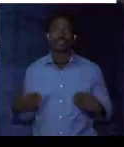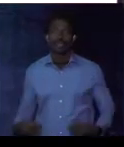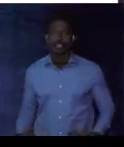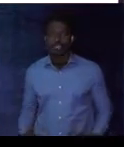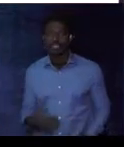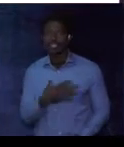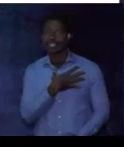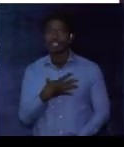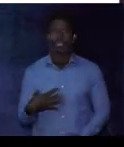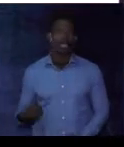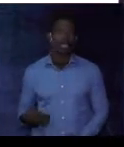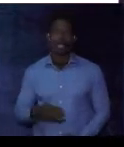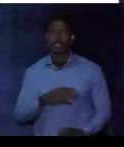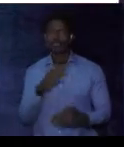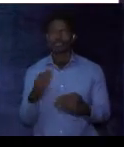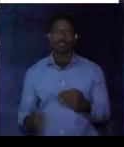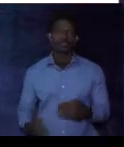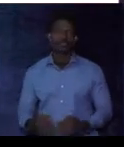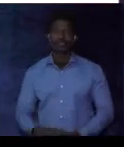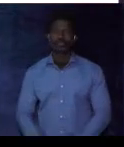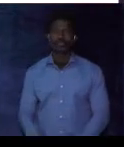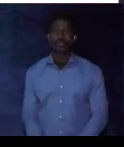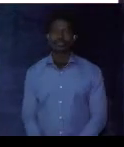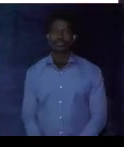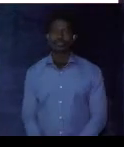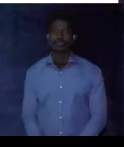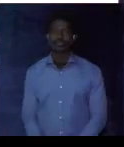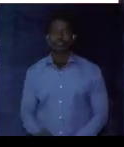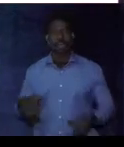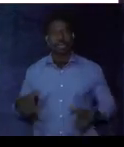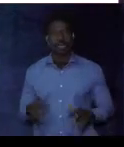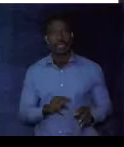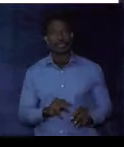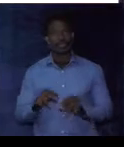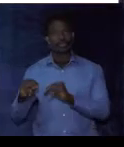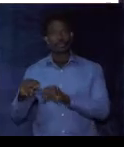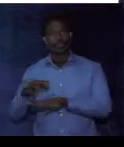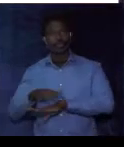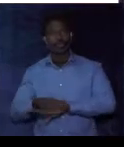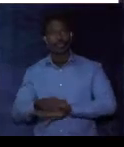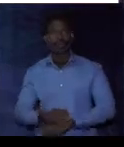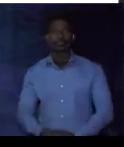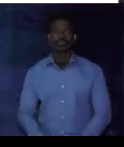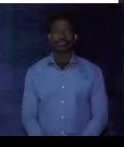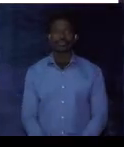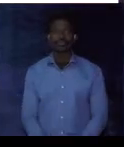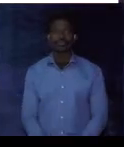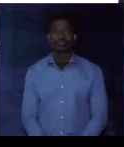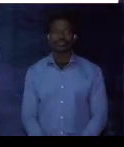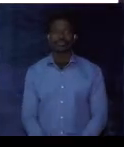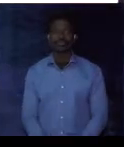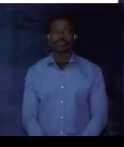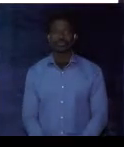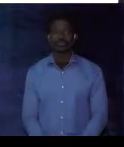Introduction, the body, and the conclusion. Let's move on.